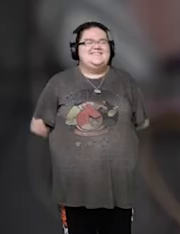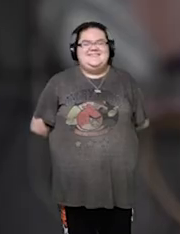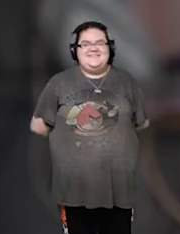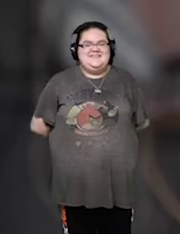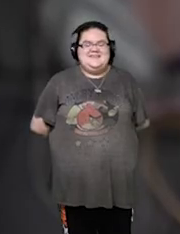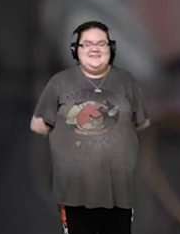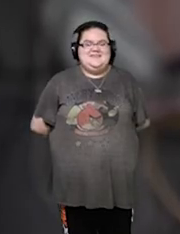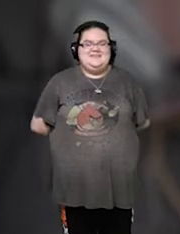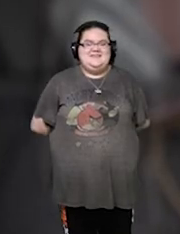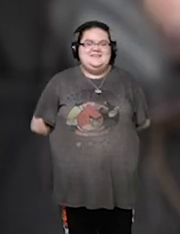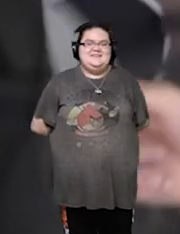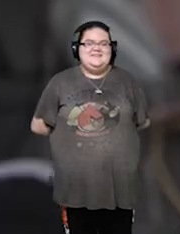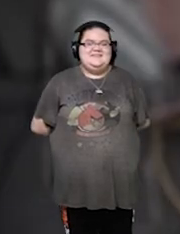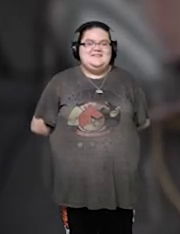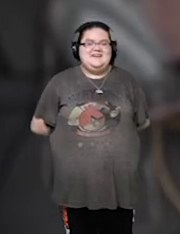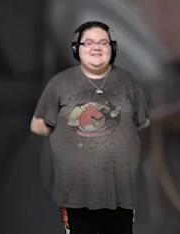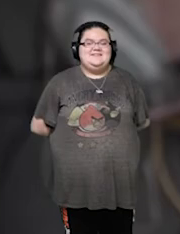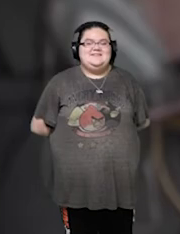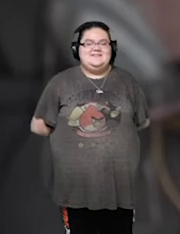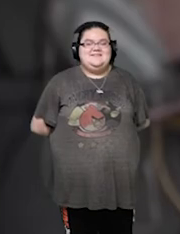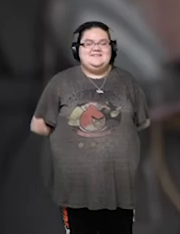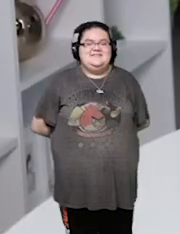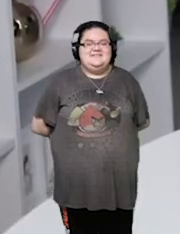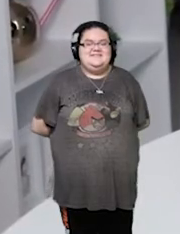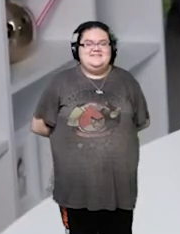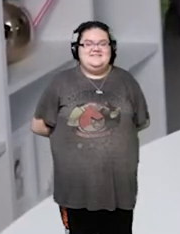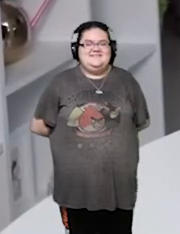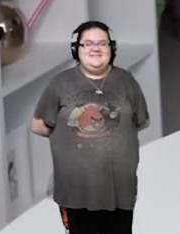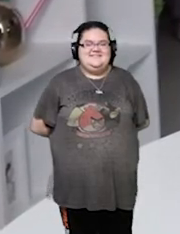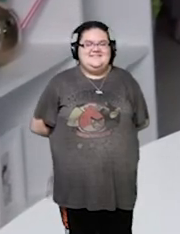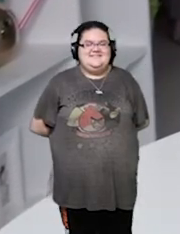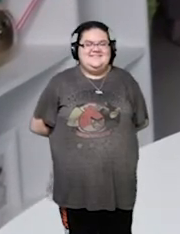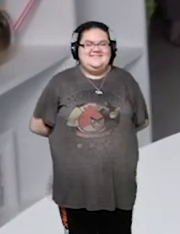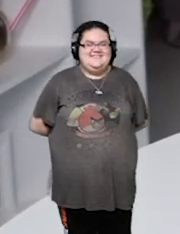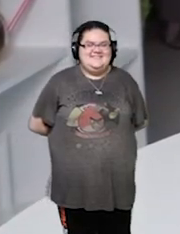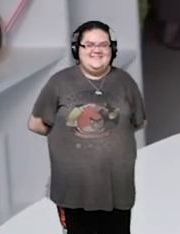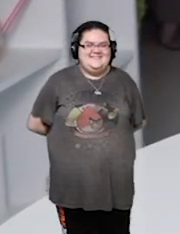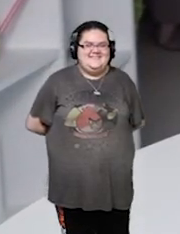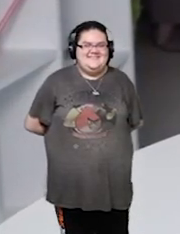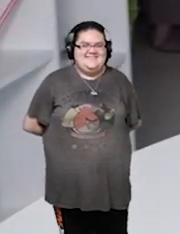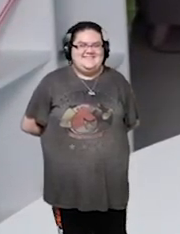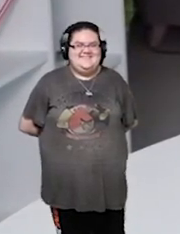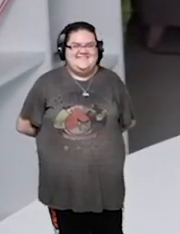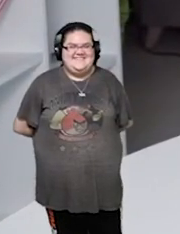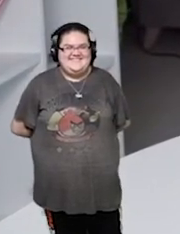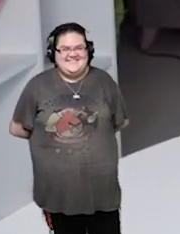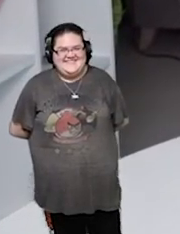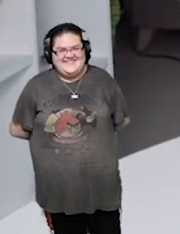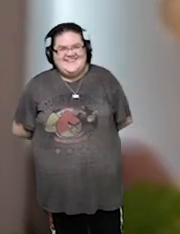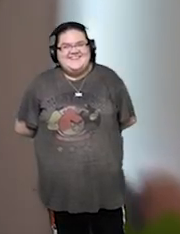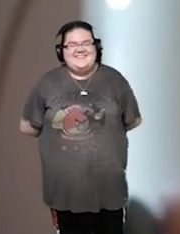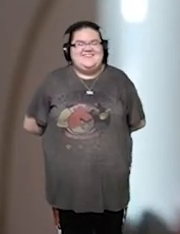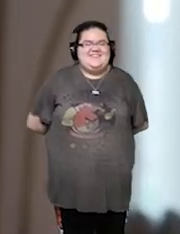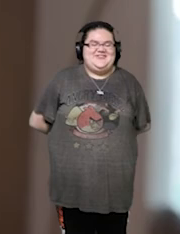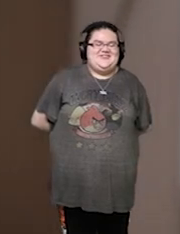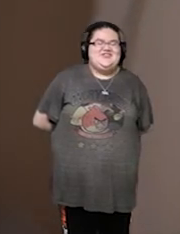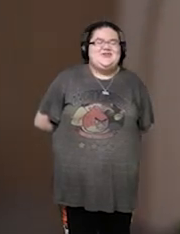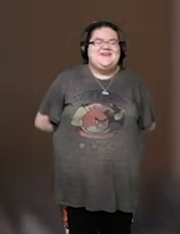cap. But I'm gonna go for it anyway. You're right. Wait, what's Squeezer Land? I'm fucking cold. I am cold at this game.